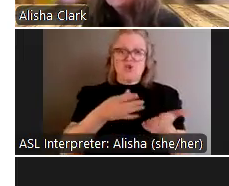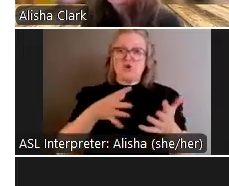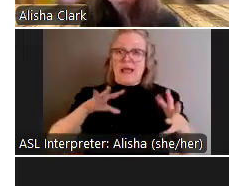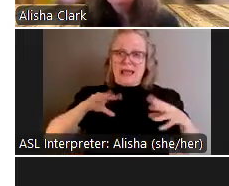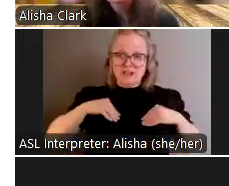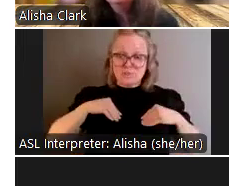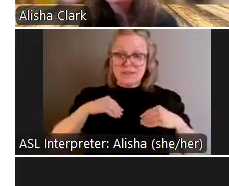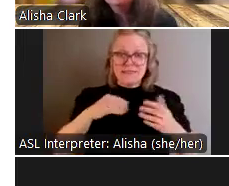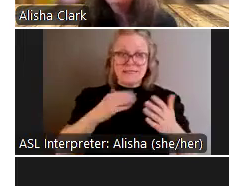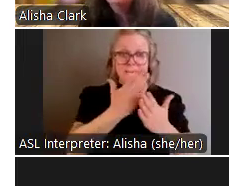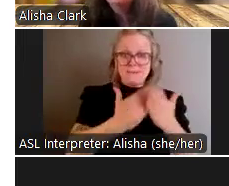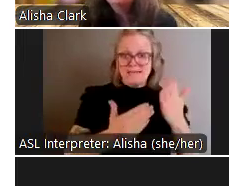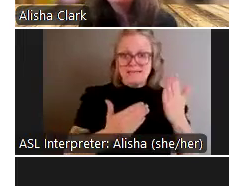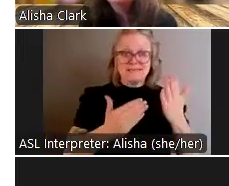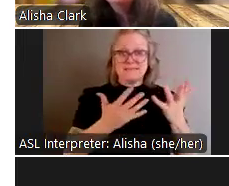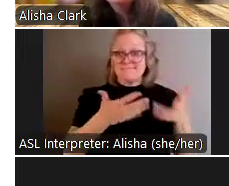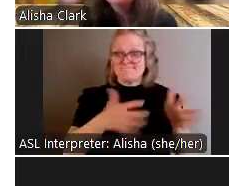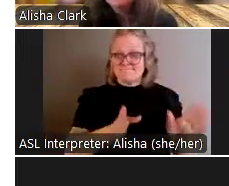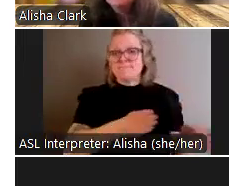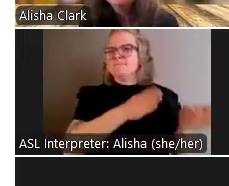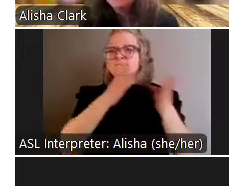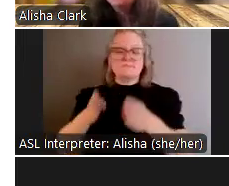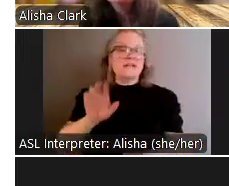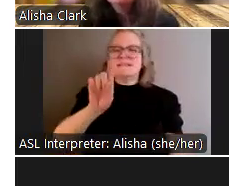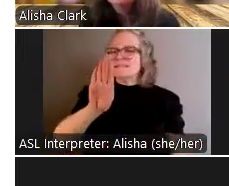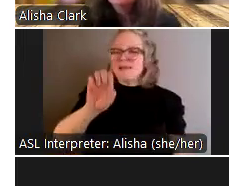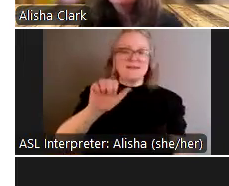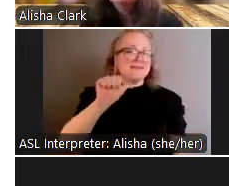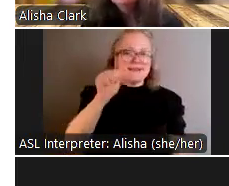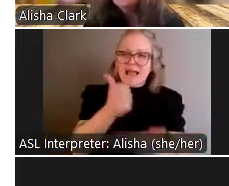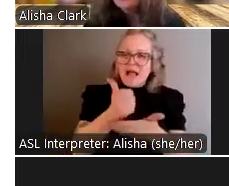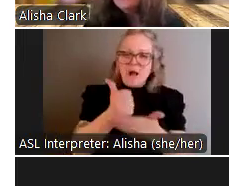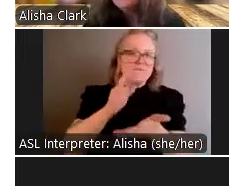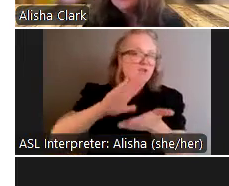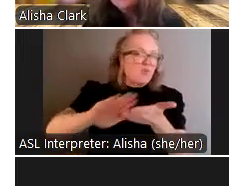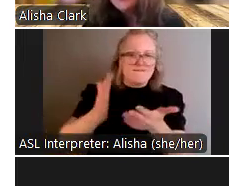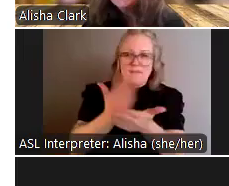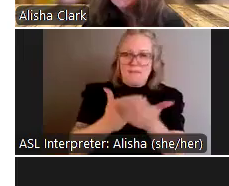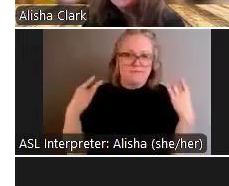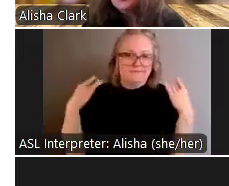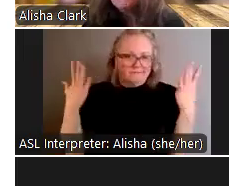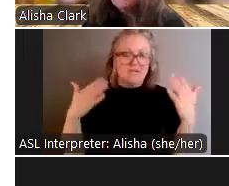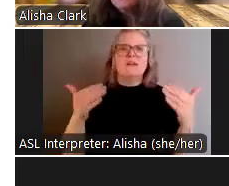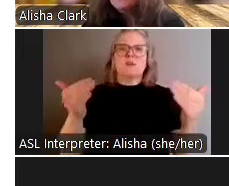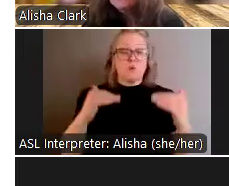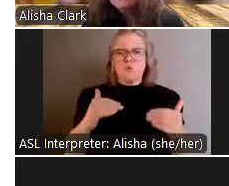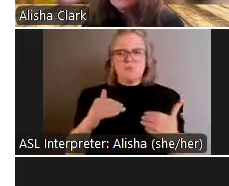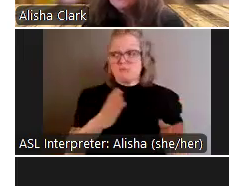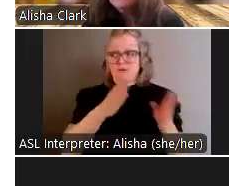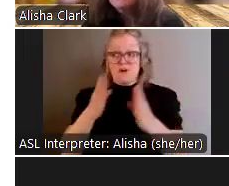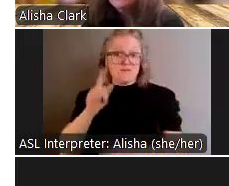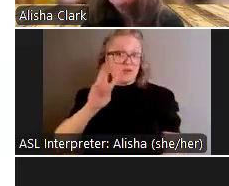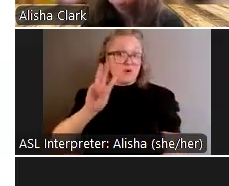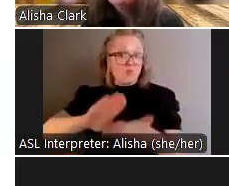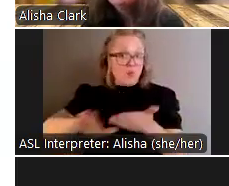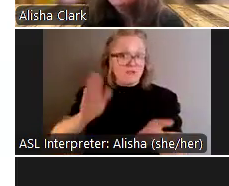piece, DCBS doesn't help with the waiver services, but you can either do that through Connect yourself, or